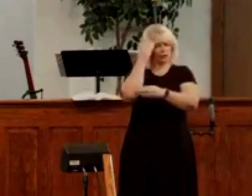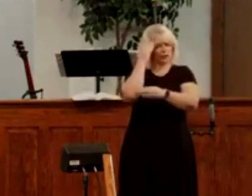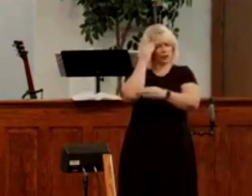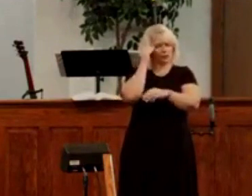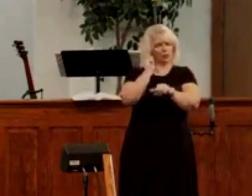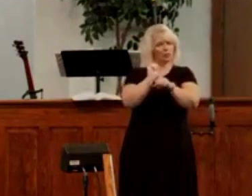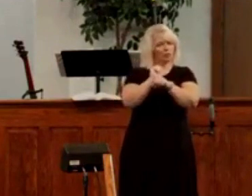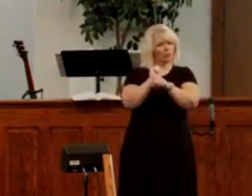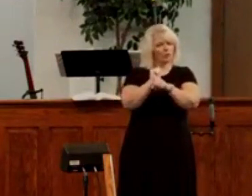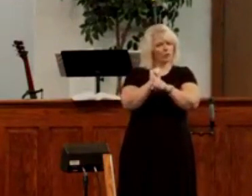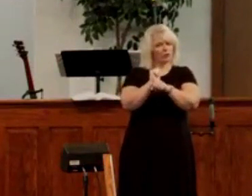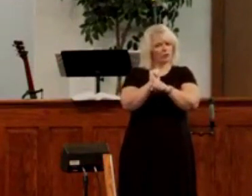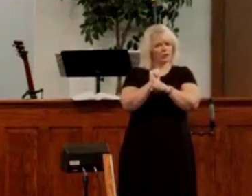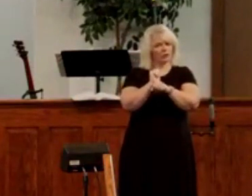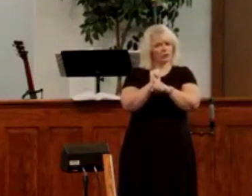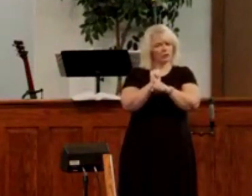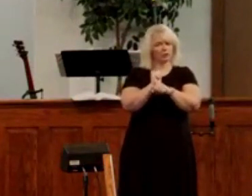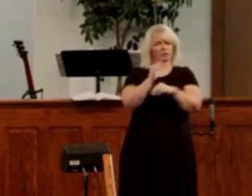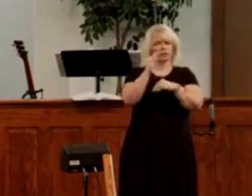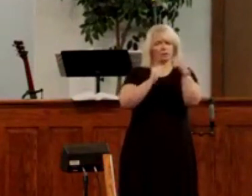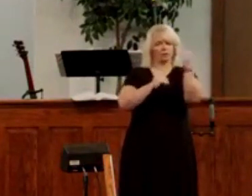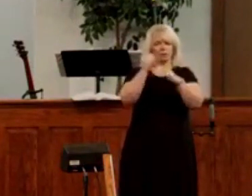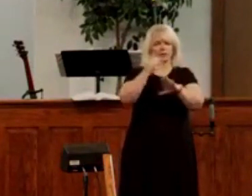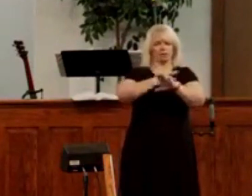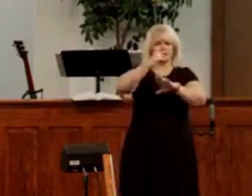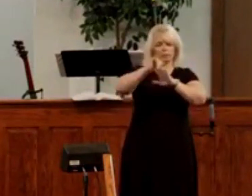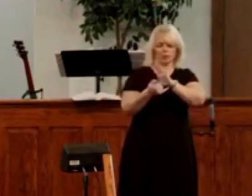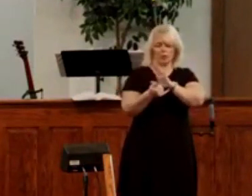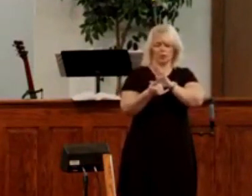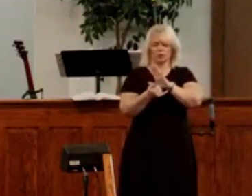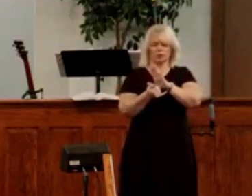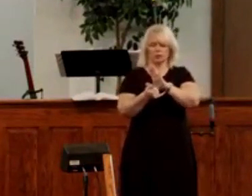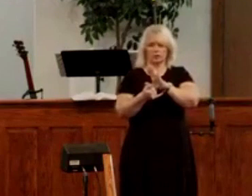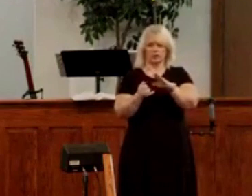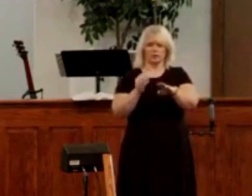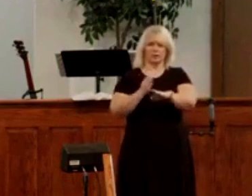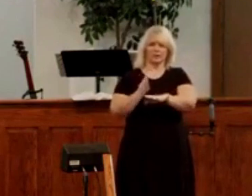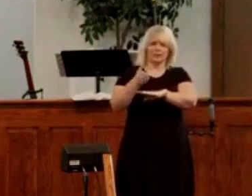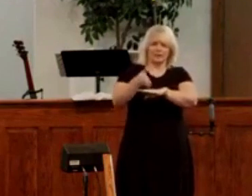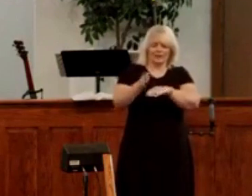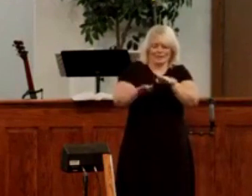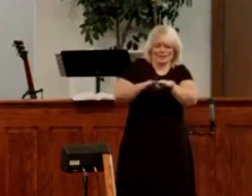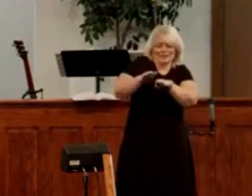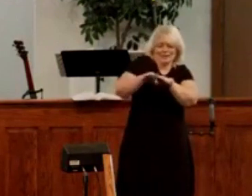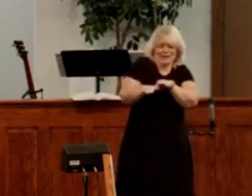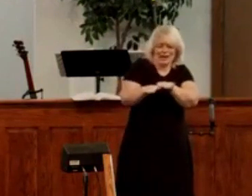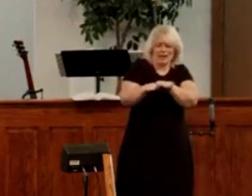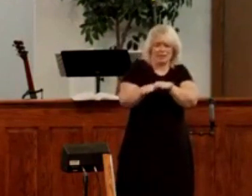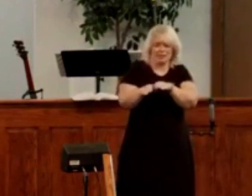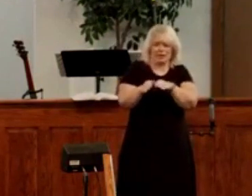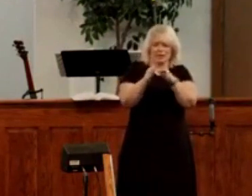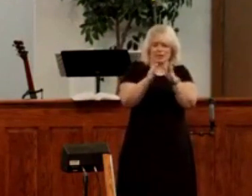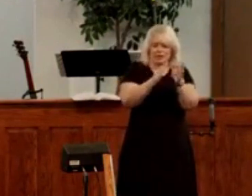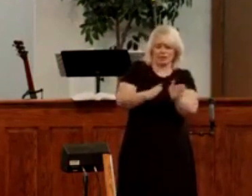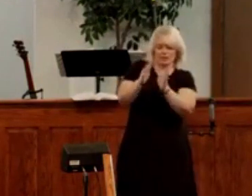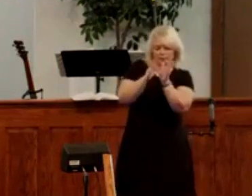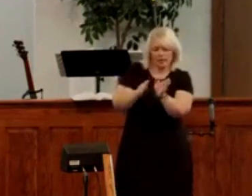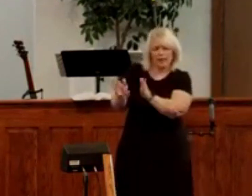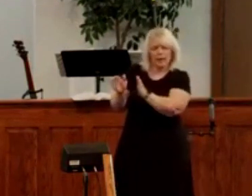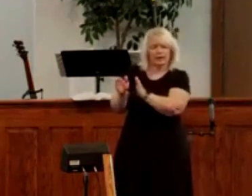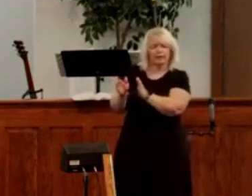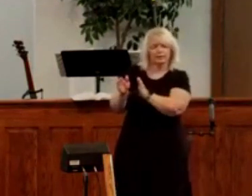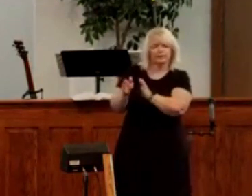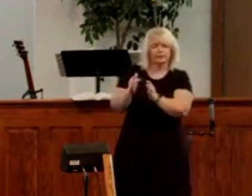been working towards a renovation project that's part of our vision. It's kind of the next step in our vision plan for the physical plant of the church, and